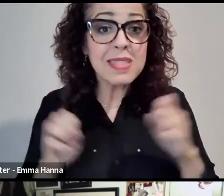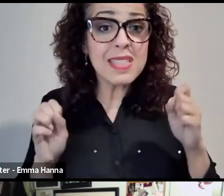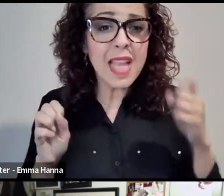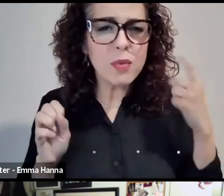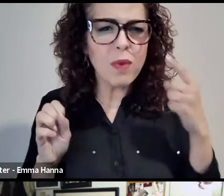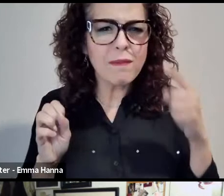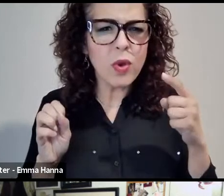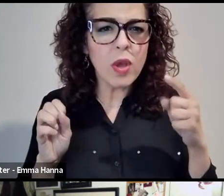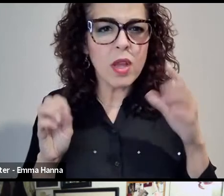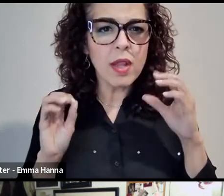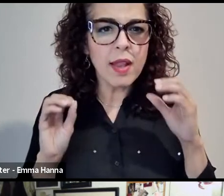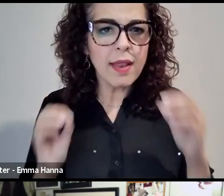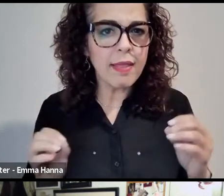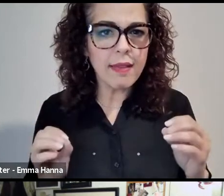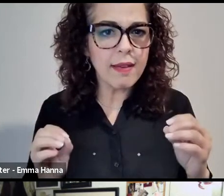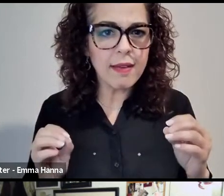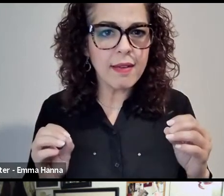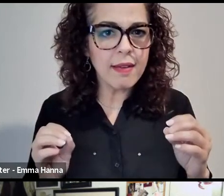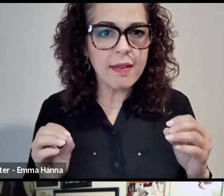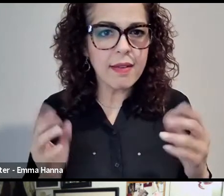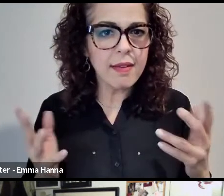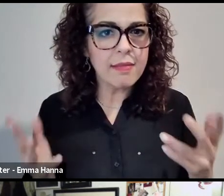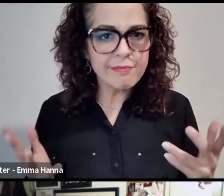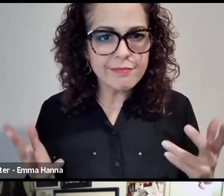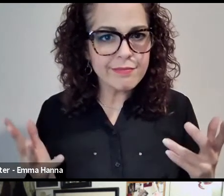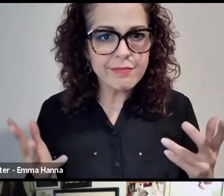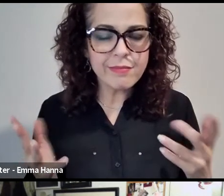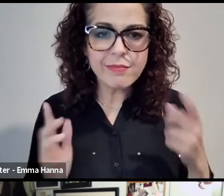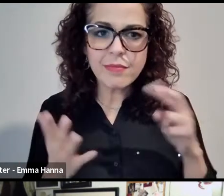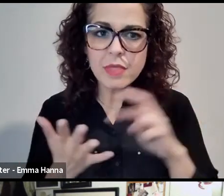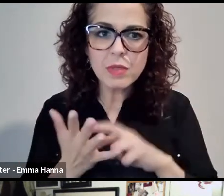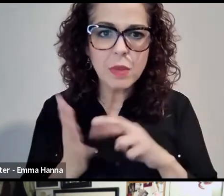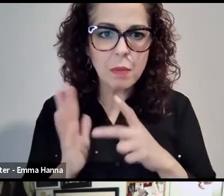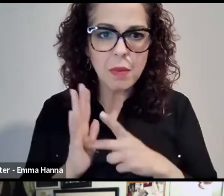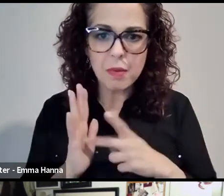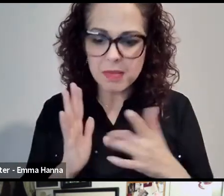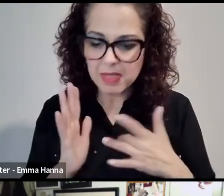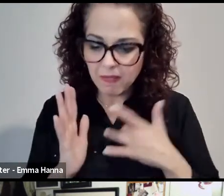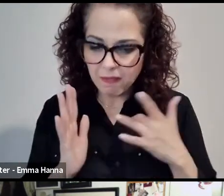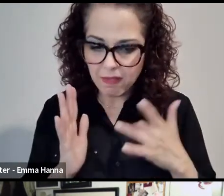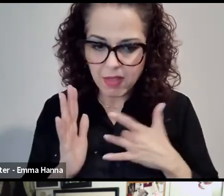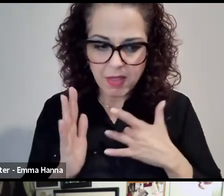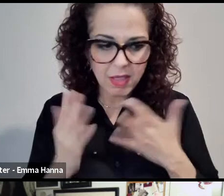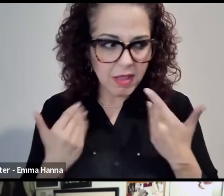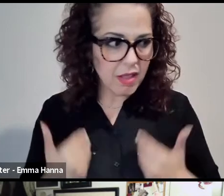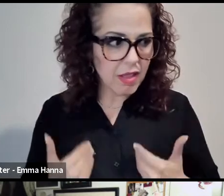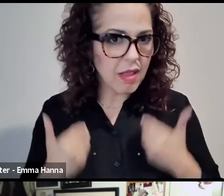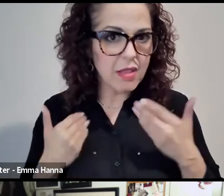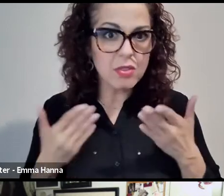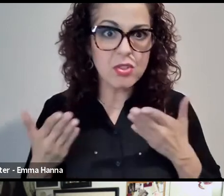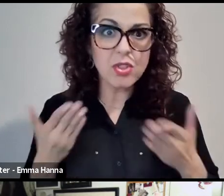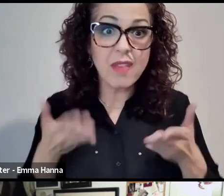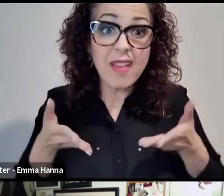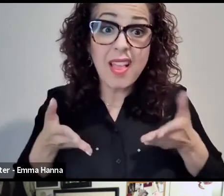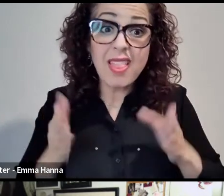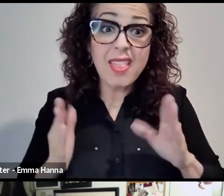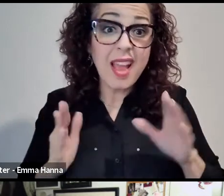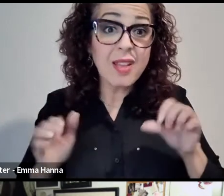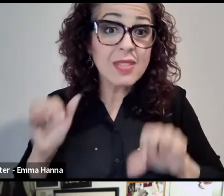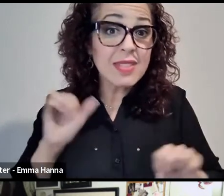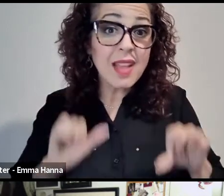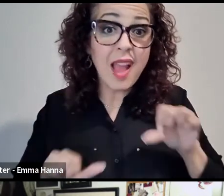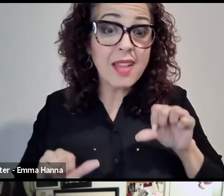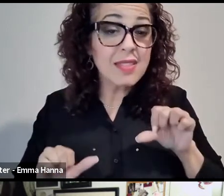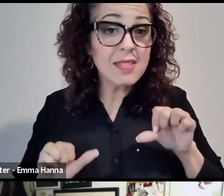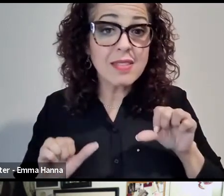And so the purpose that I served was to let science figure out how to move